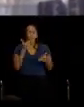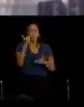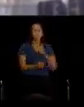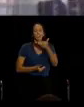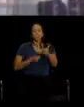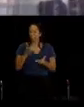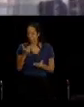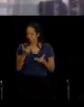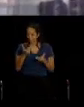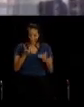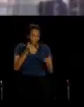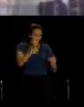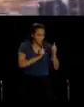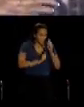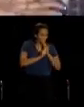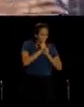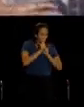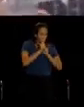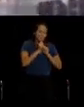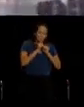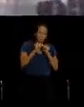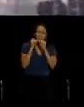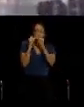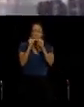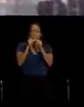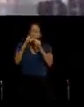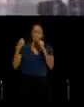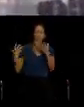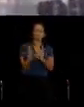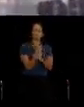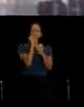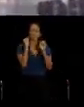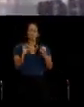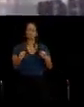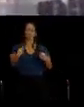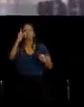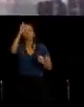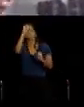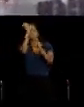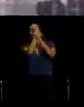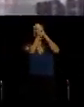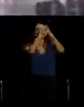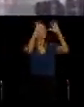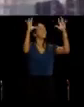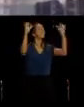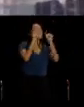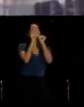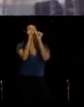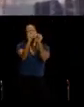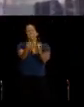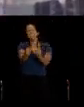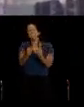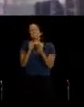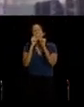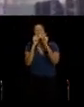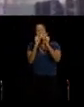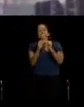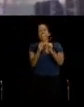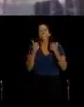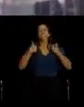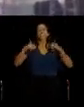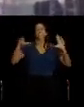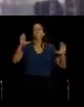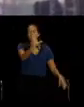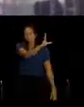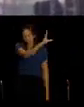the world could be, a vision of the one I see. A million dreams, it's all it's